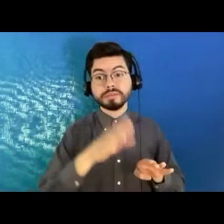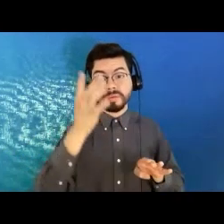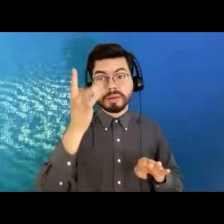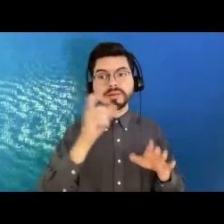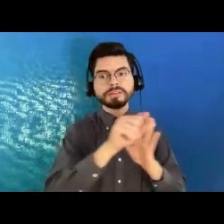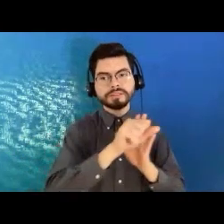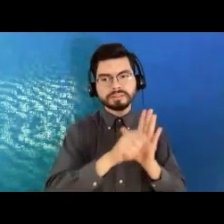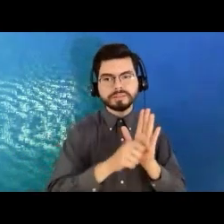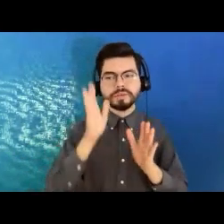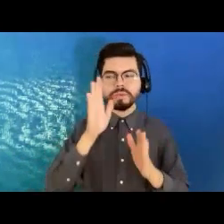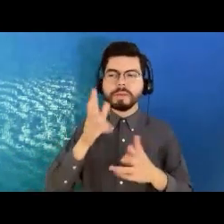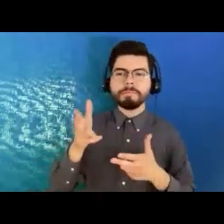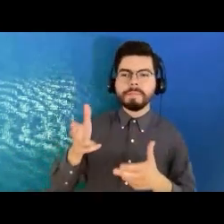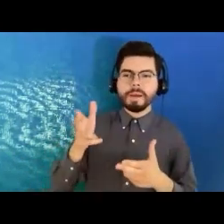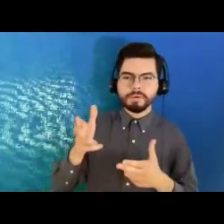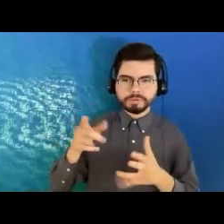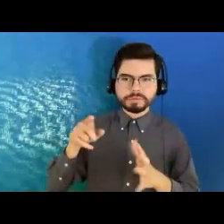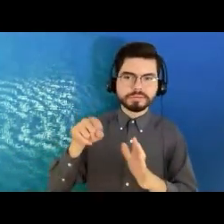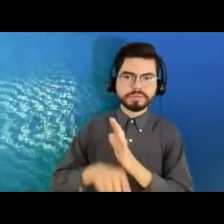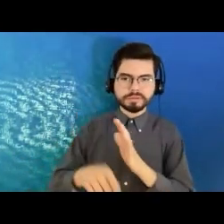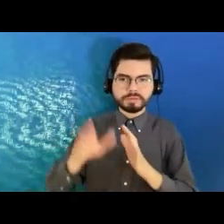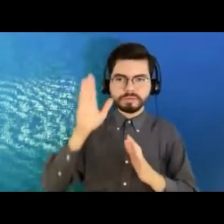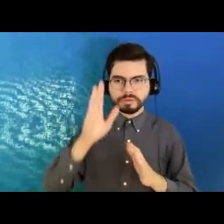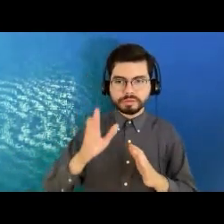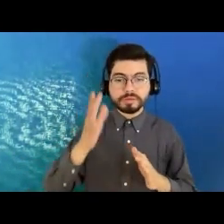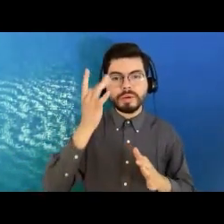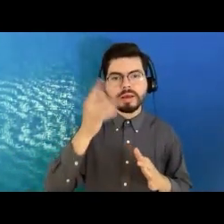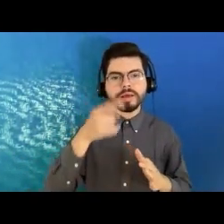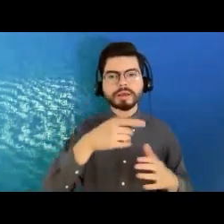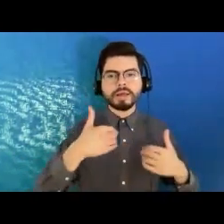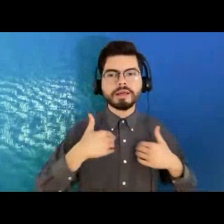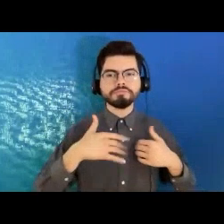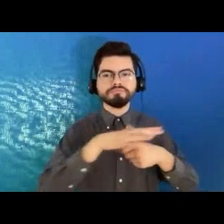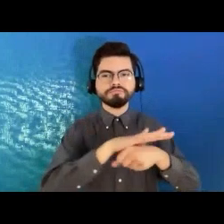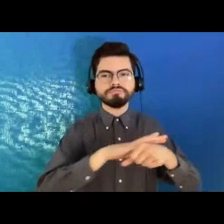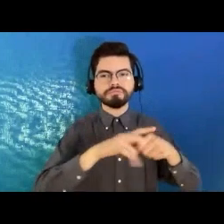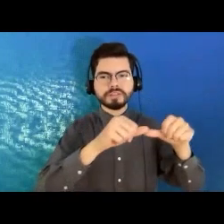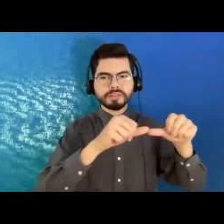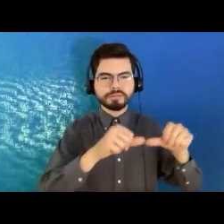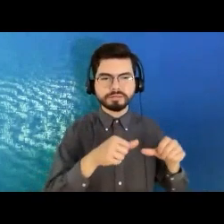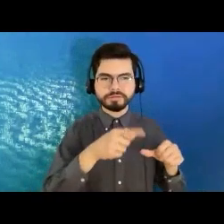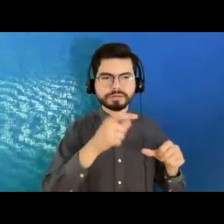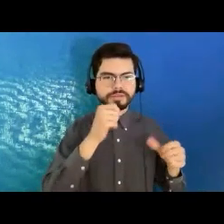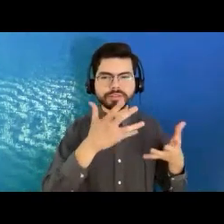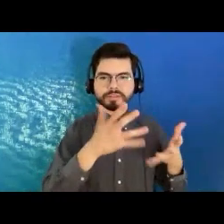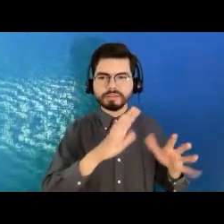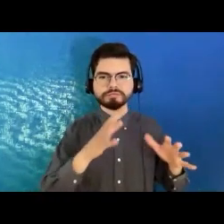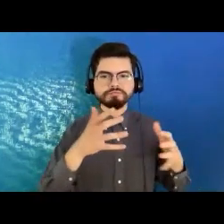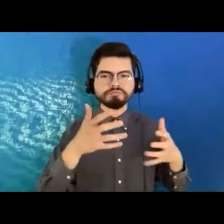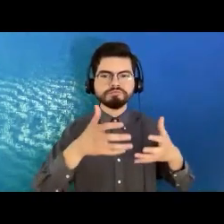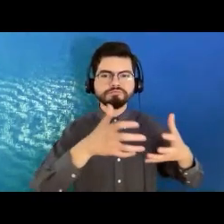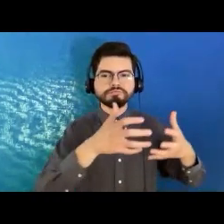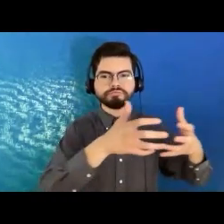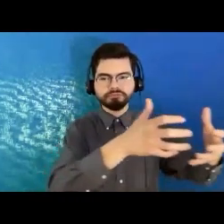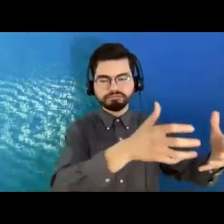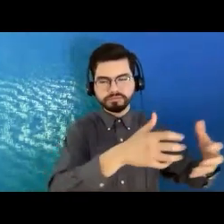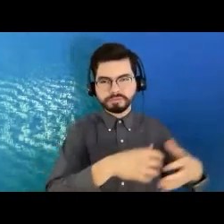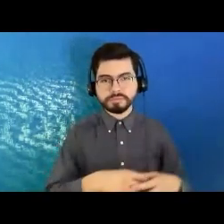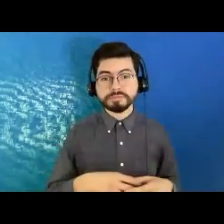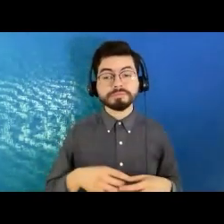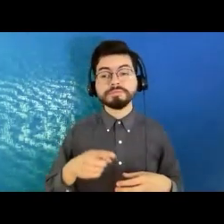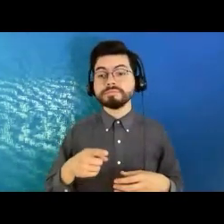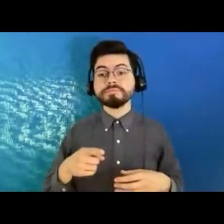out of the Gardner Basin area and a small area on the west side. Anyway, I'm digressing, but what I wanted to talk about here was